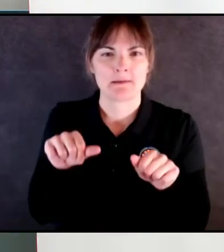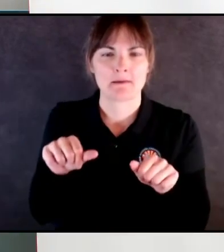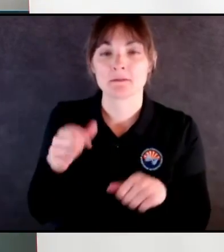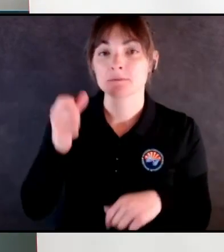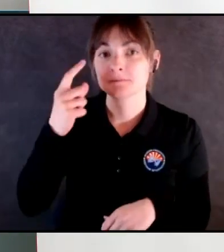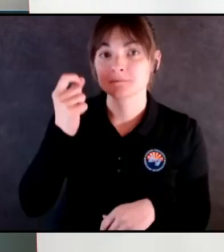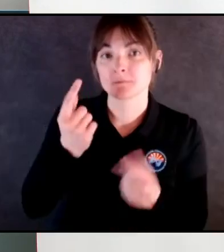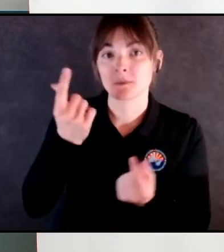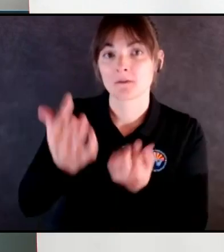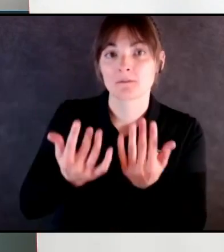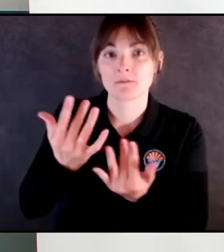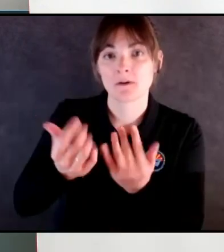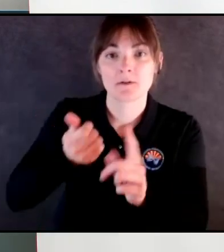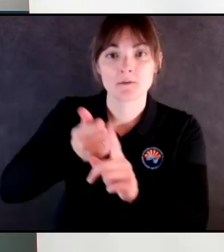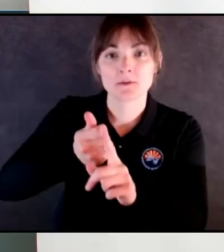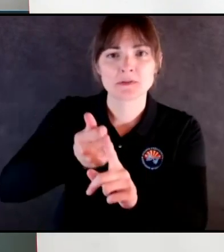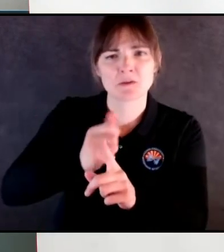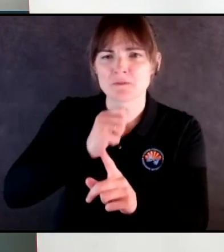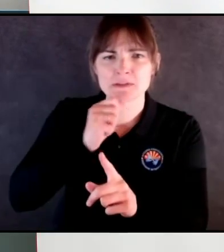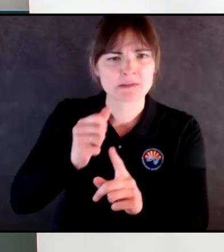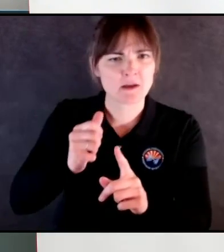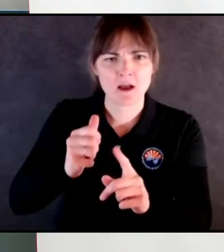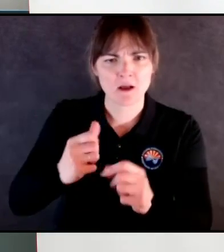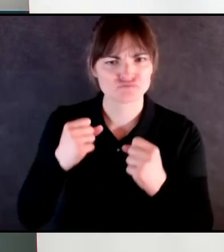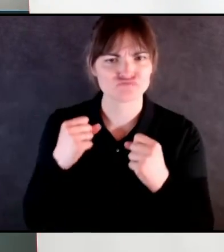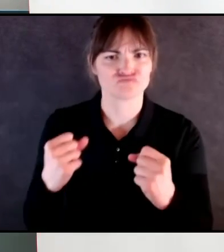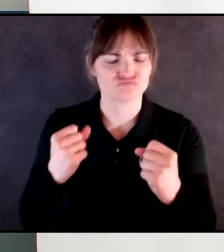now. We did get an infrared flight